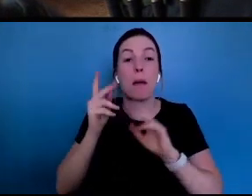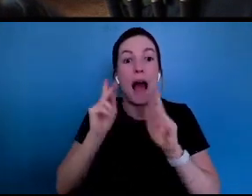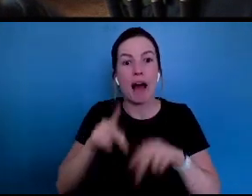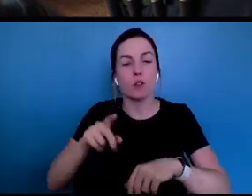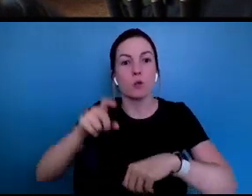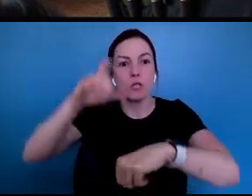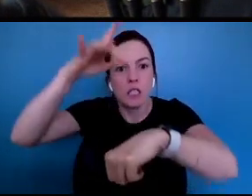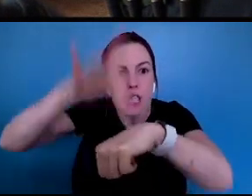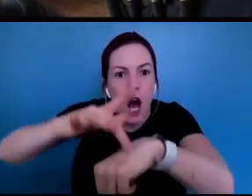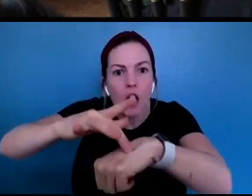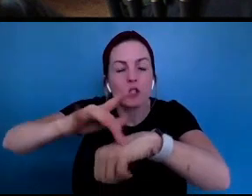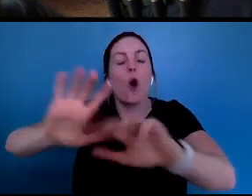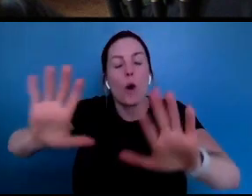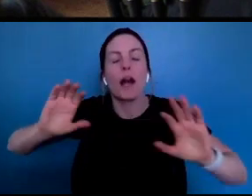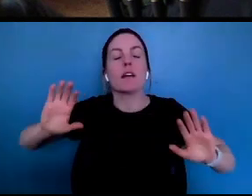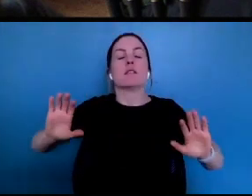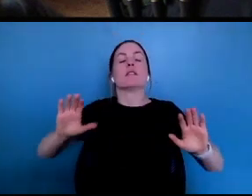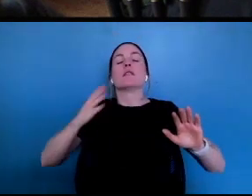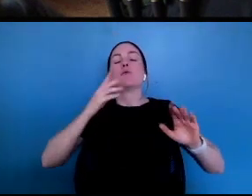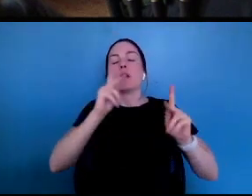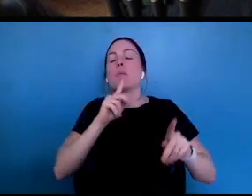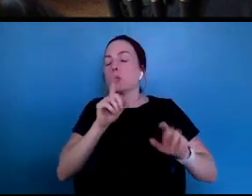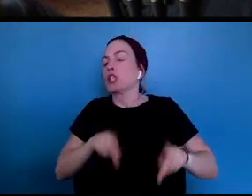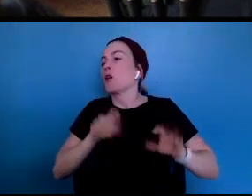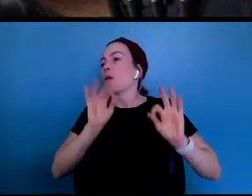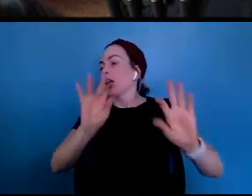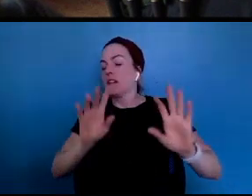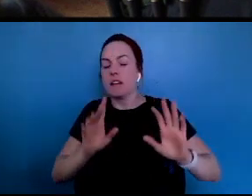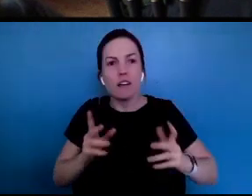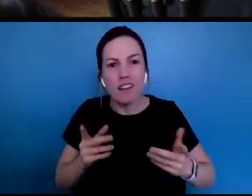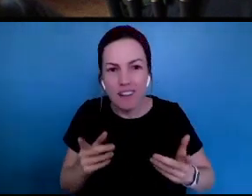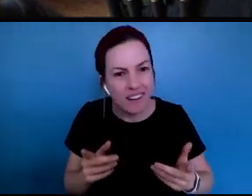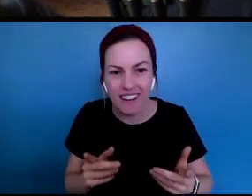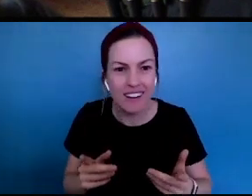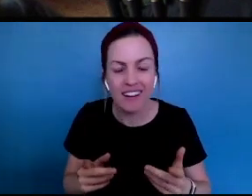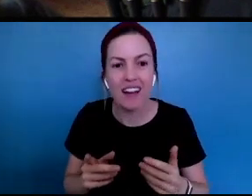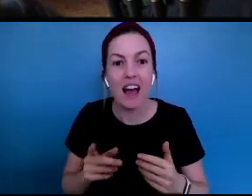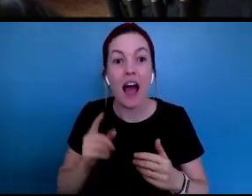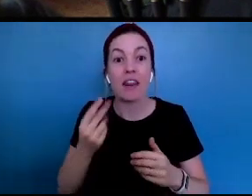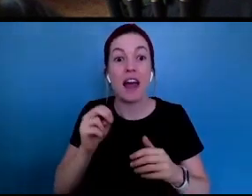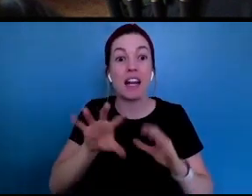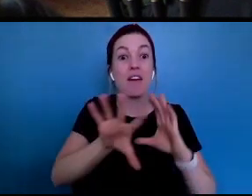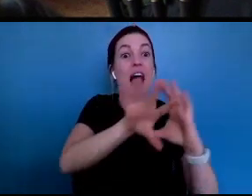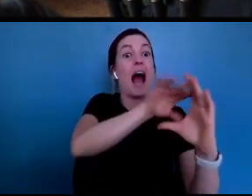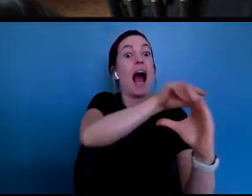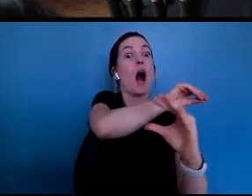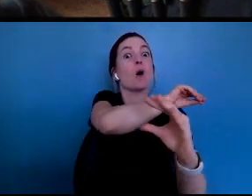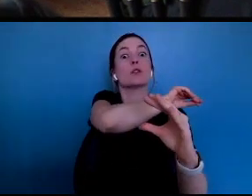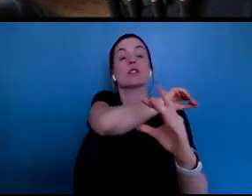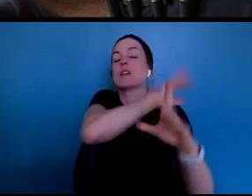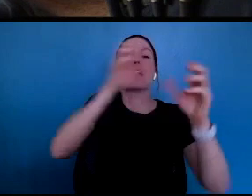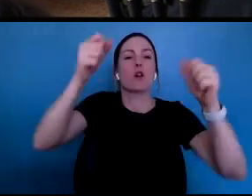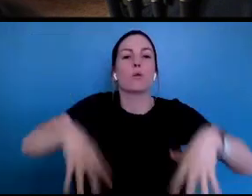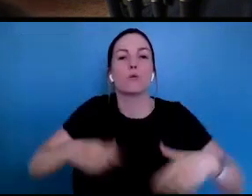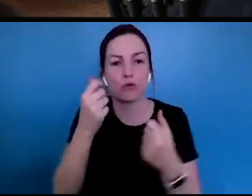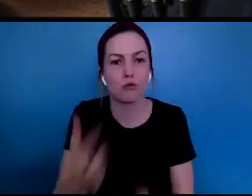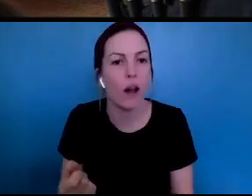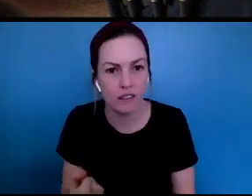and then that trust just cannot extend the minute I walk out of the store. We cannot live in that world,